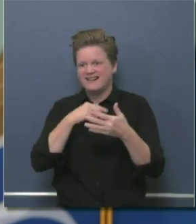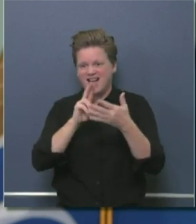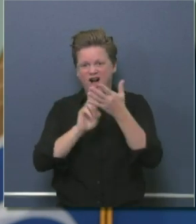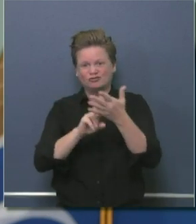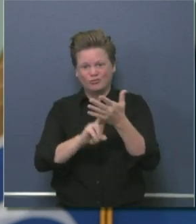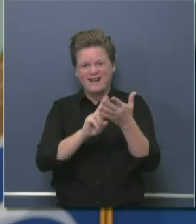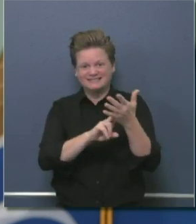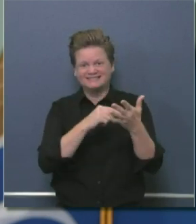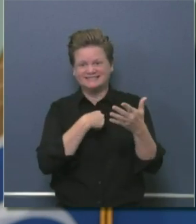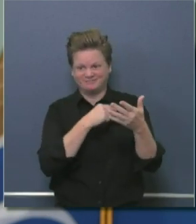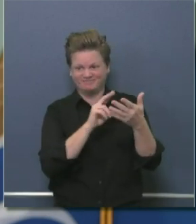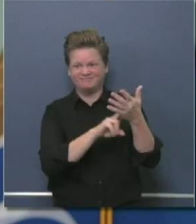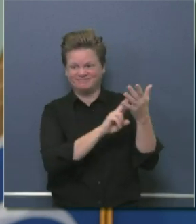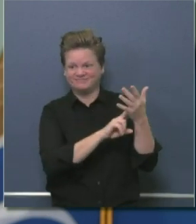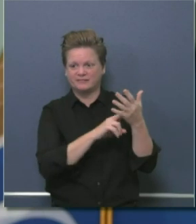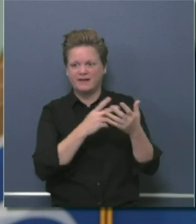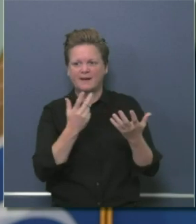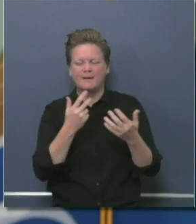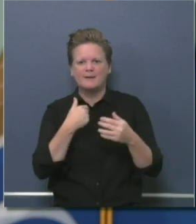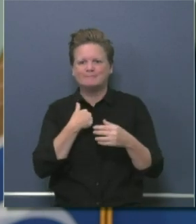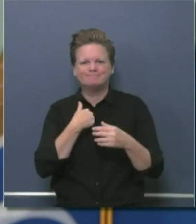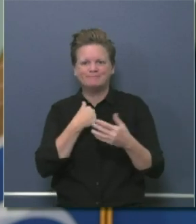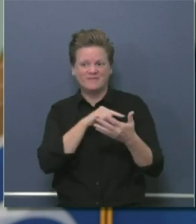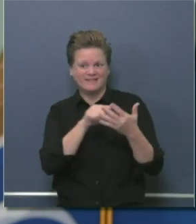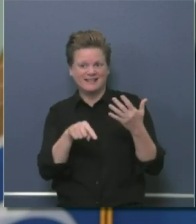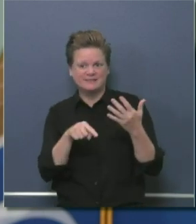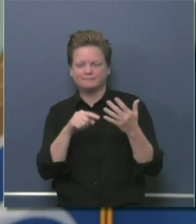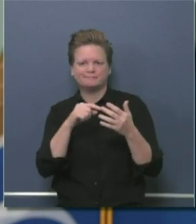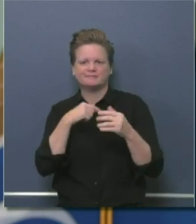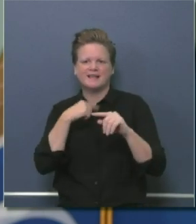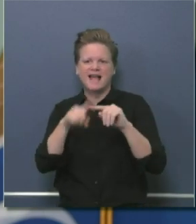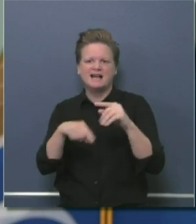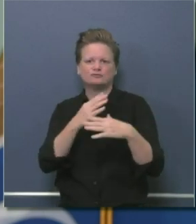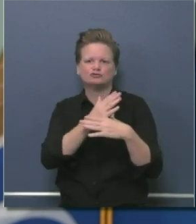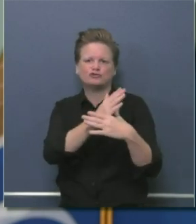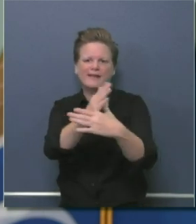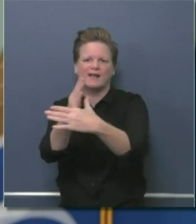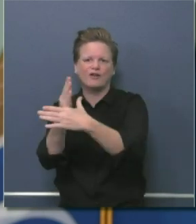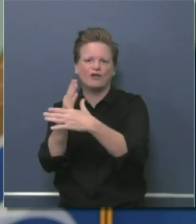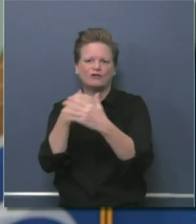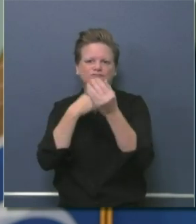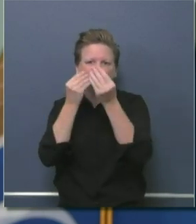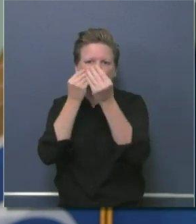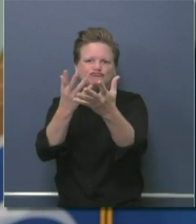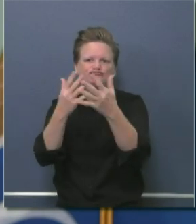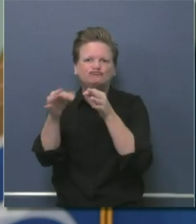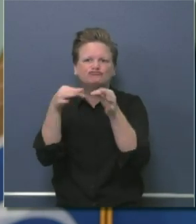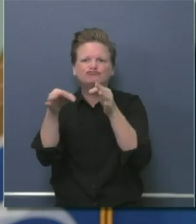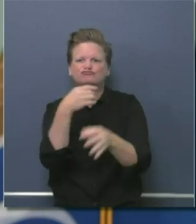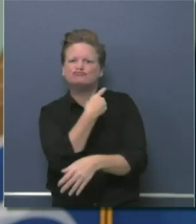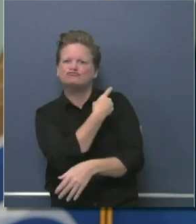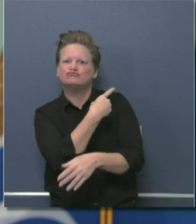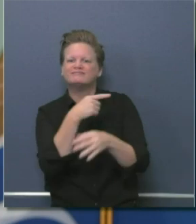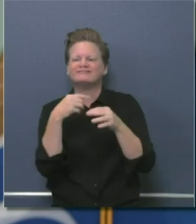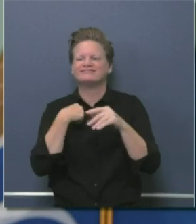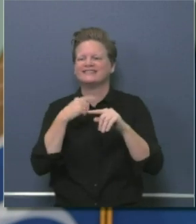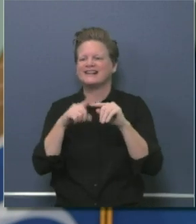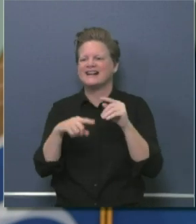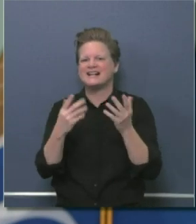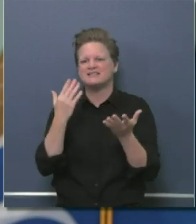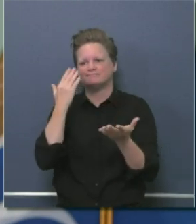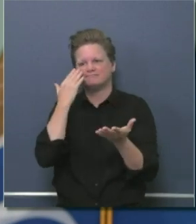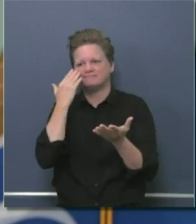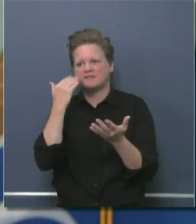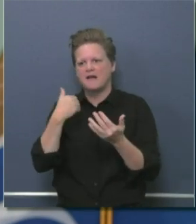public as quickly as we would like them to be. There's many different reasons for that. Often lawyers, God bless them, I have a family of lawyers,